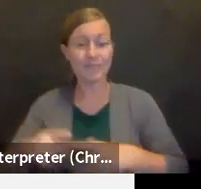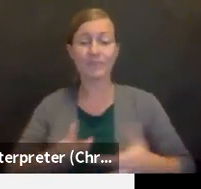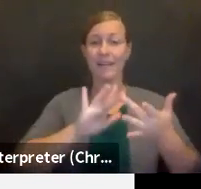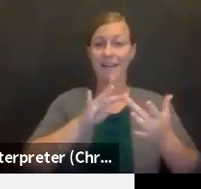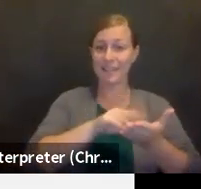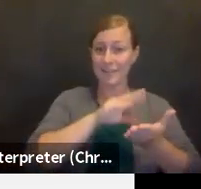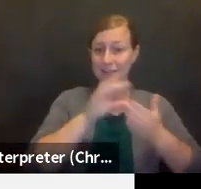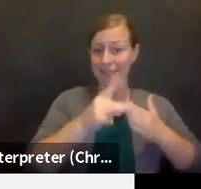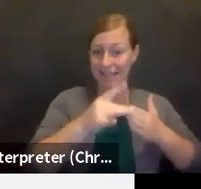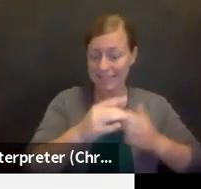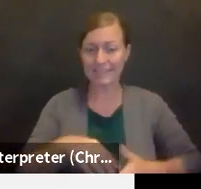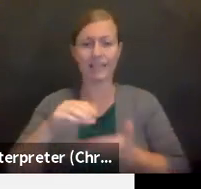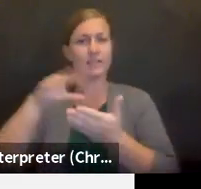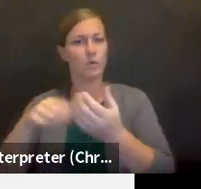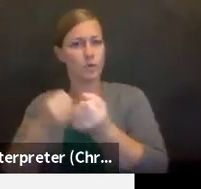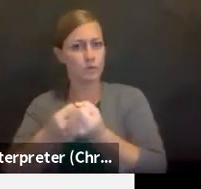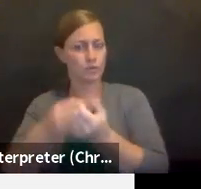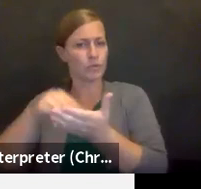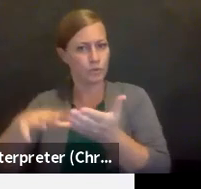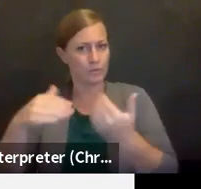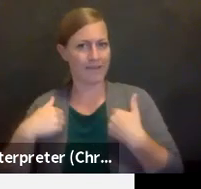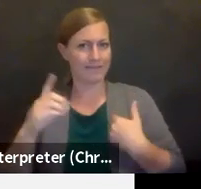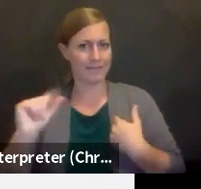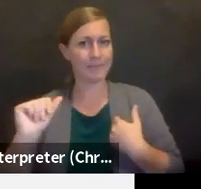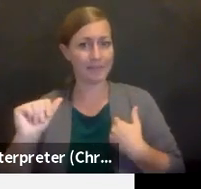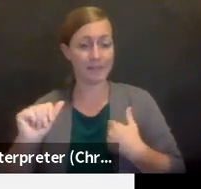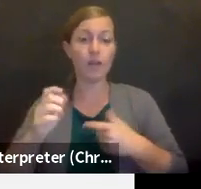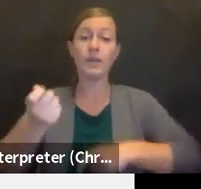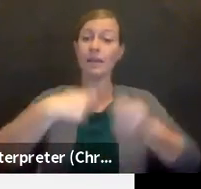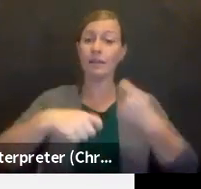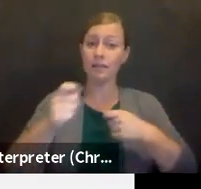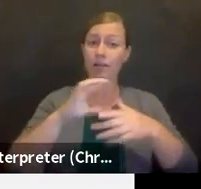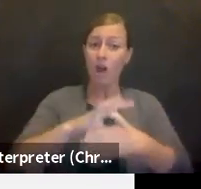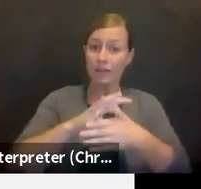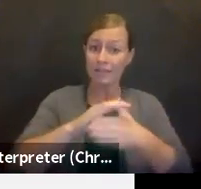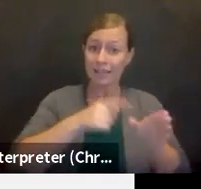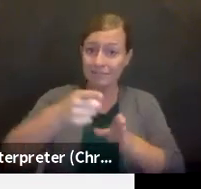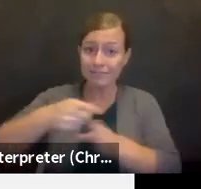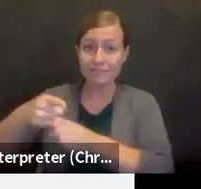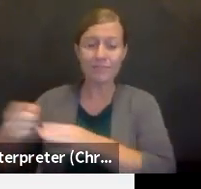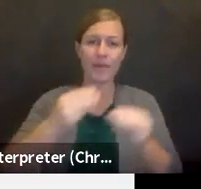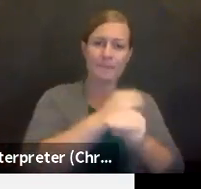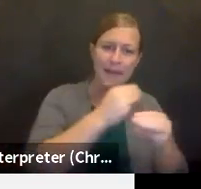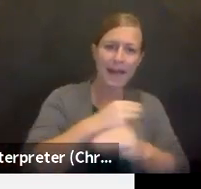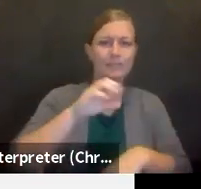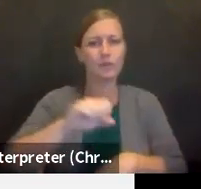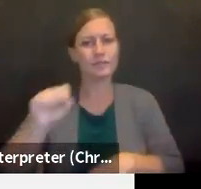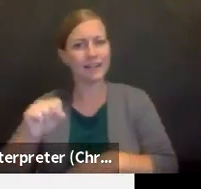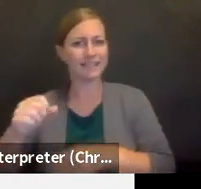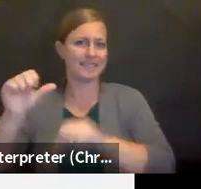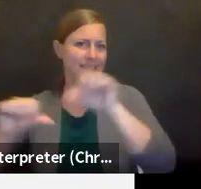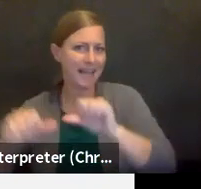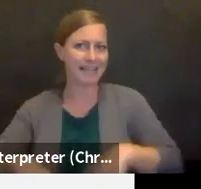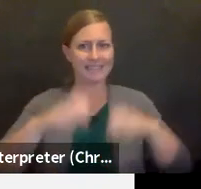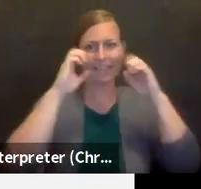with disabilities. You can switch to content areas, math, social studies, science, ed tech, English language arts. And